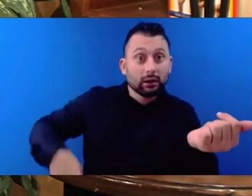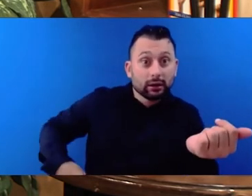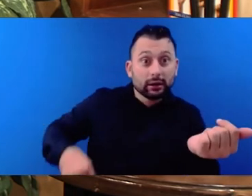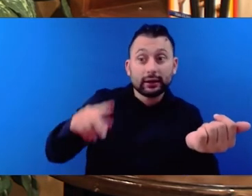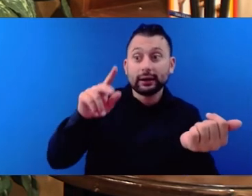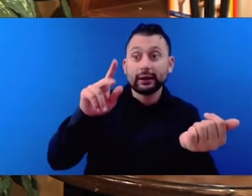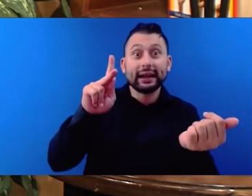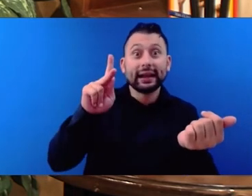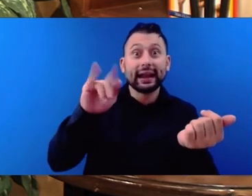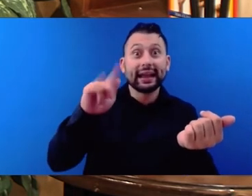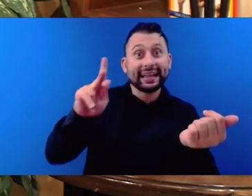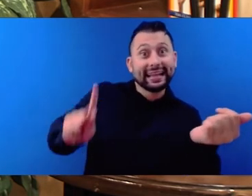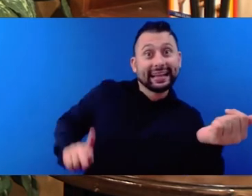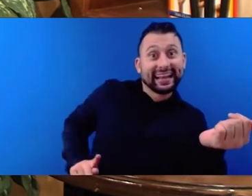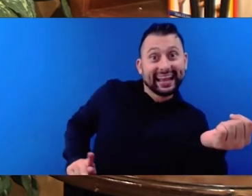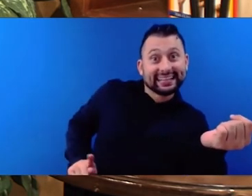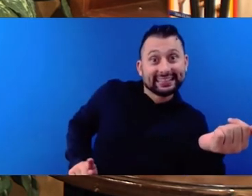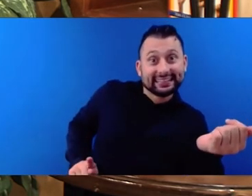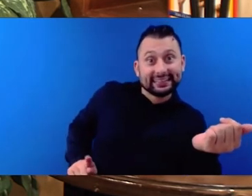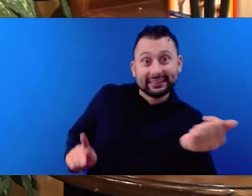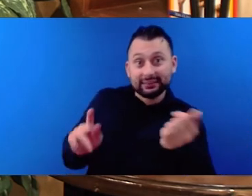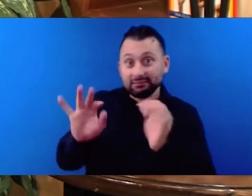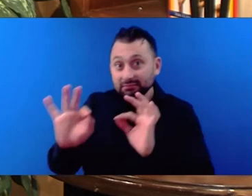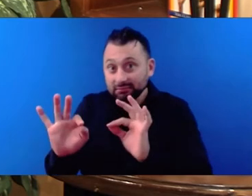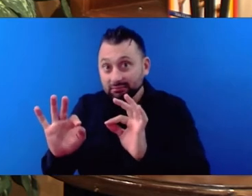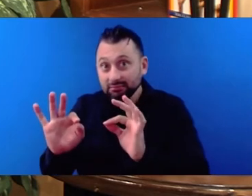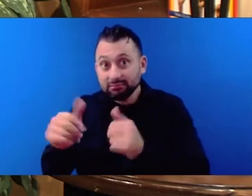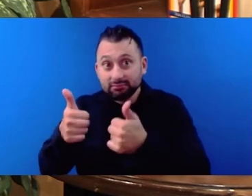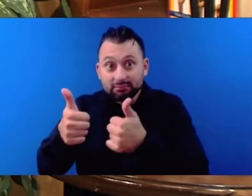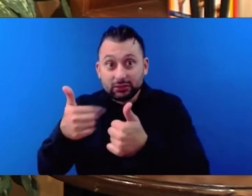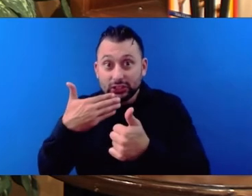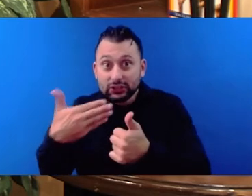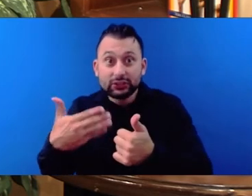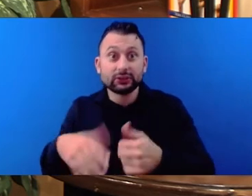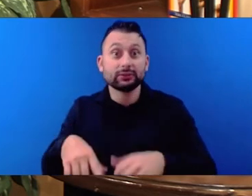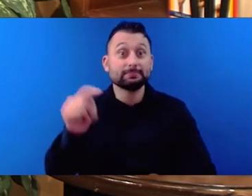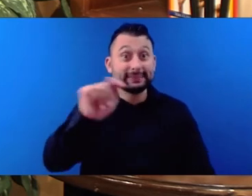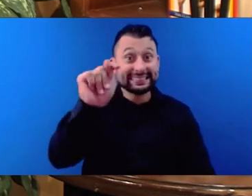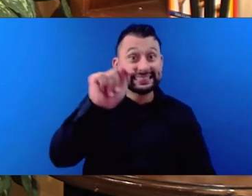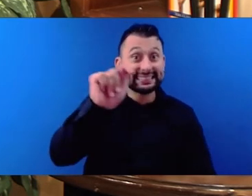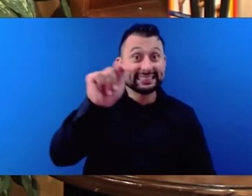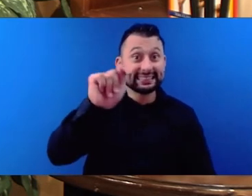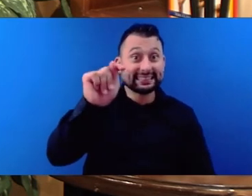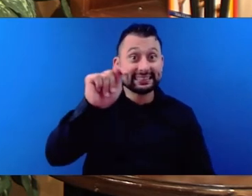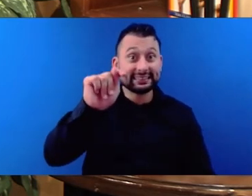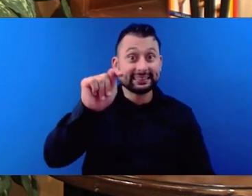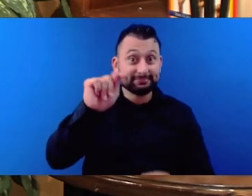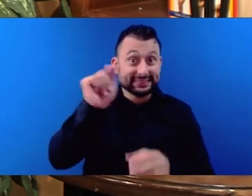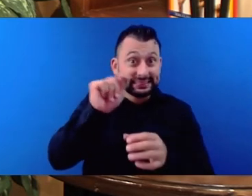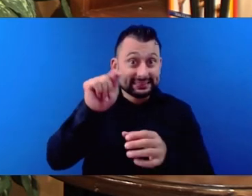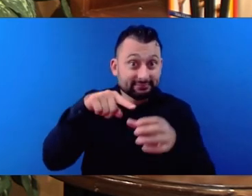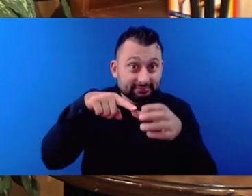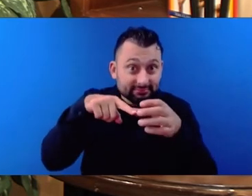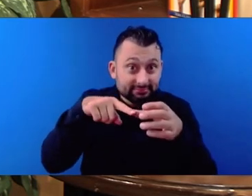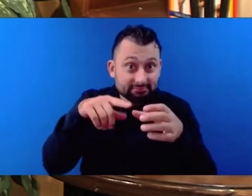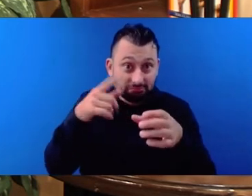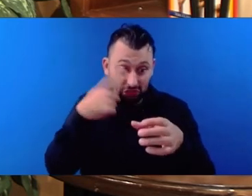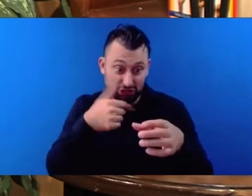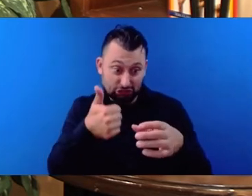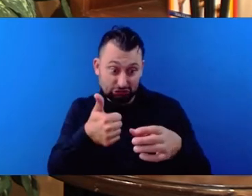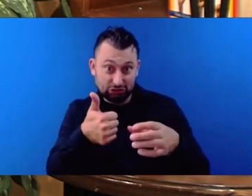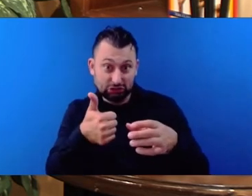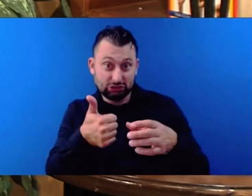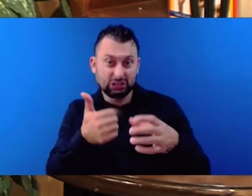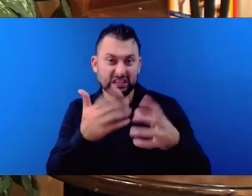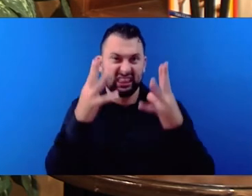look for proteins in the urine to make sure how our kidneys are functioning. If we see some signs of